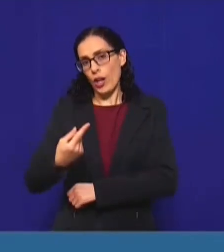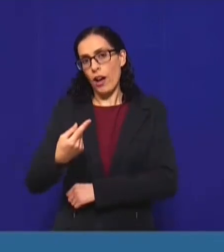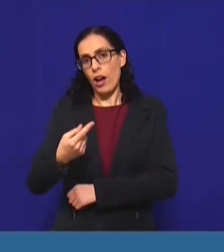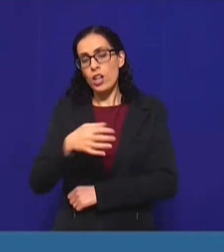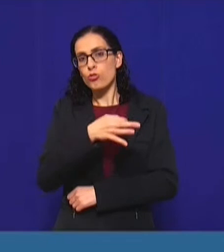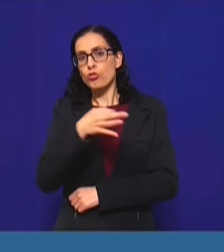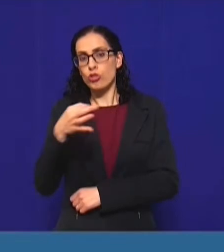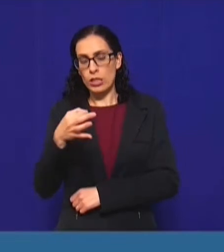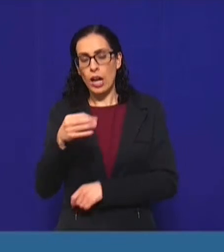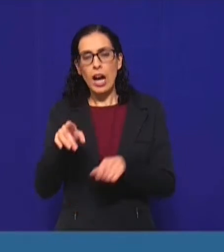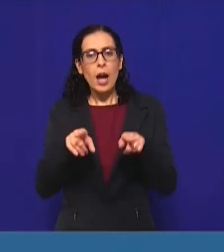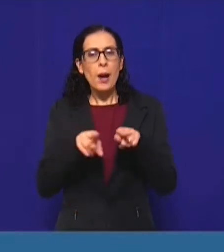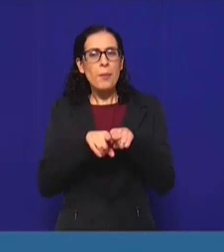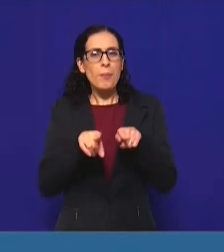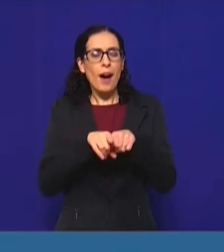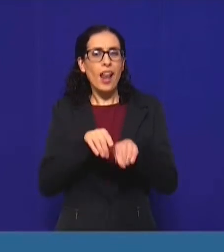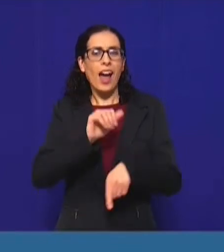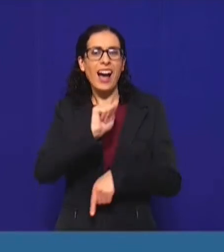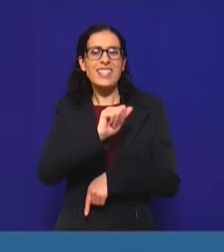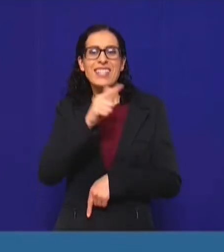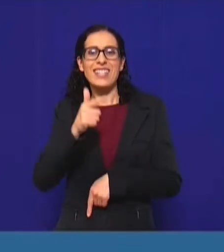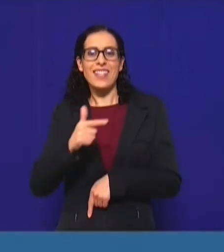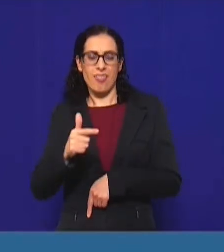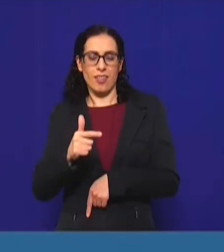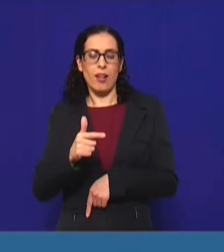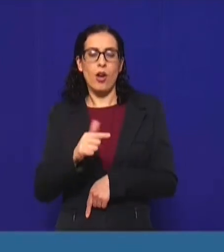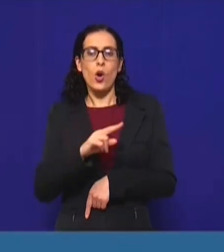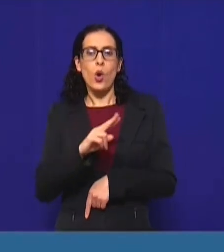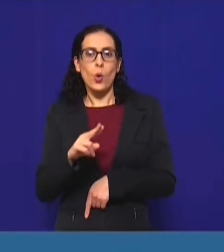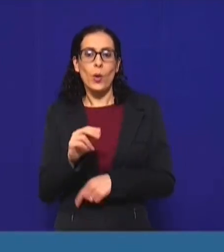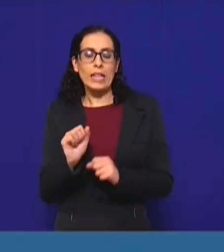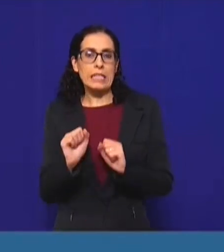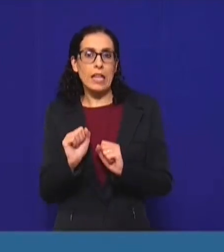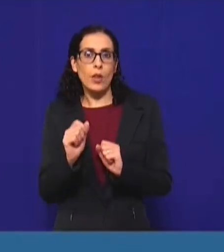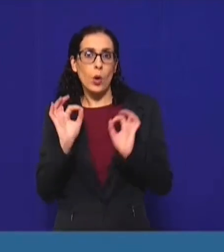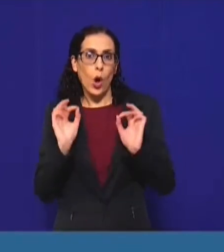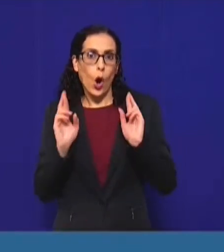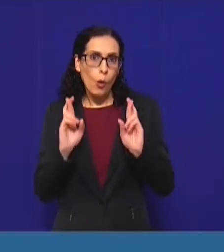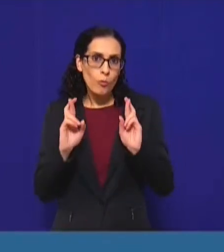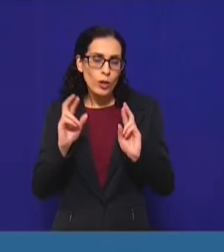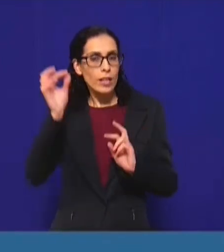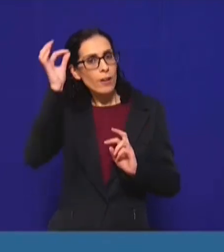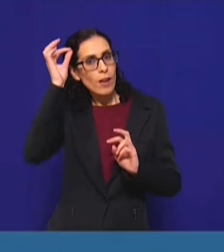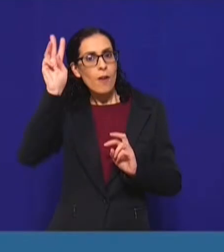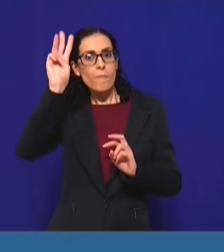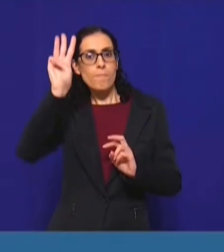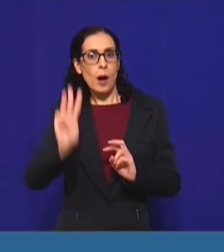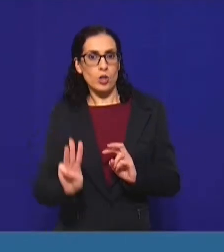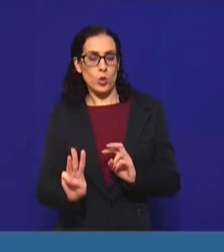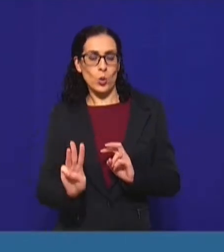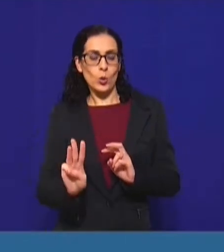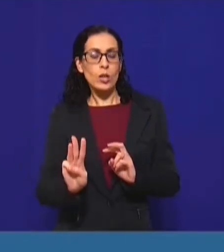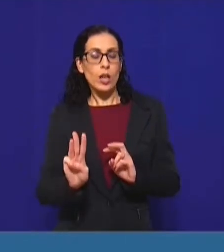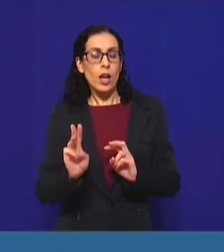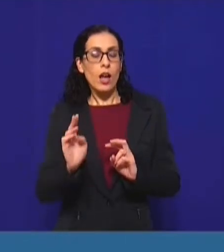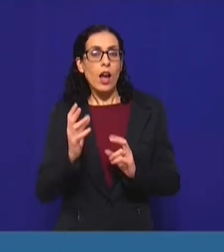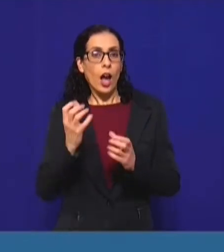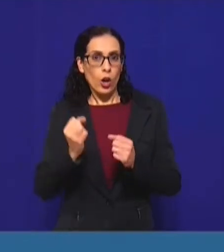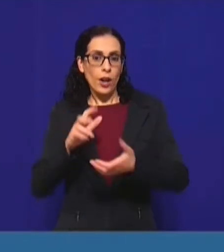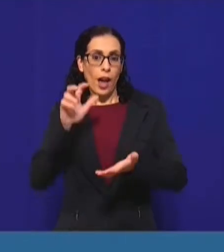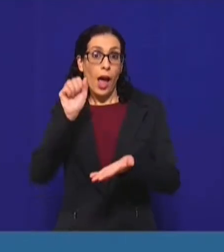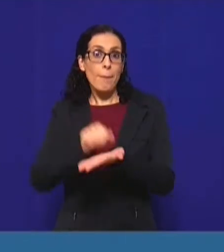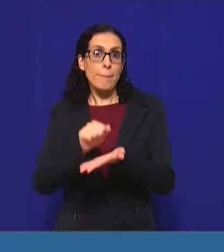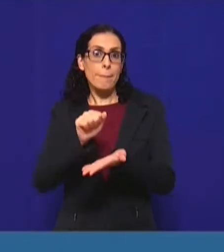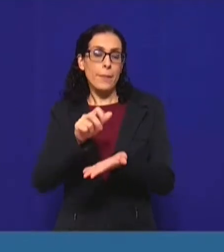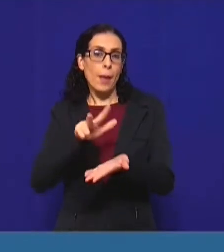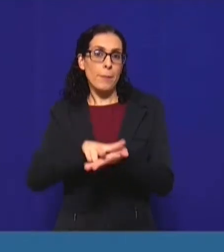bħal tal-AstraZeneca u allura qegħdin nistennew li x-xahar id-dieħel f'Marzu ikun hemm l-approvazzjoni ta' din il-vaccine.